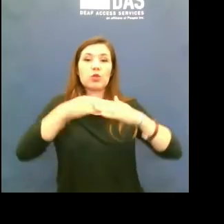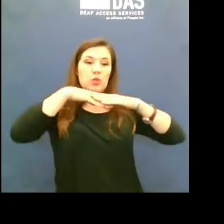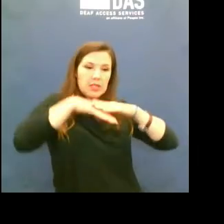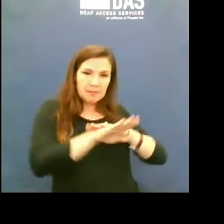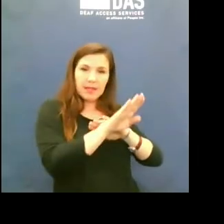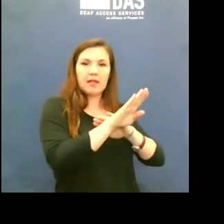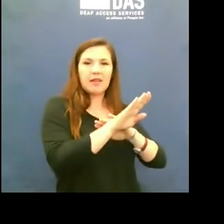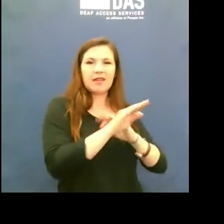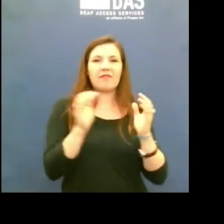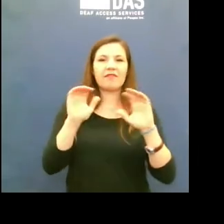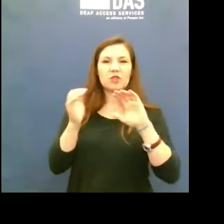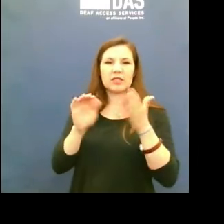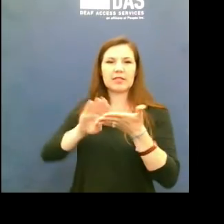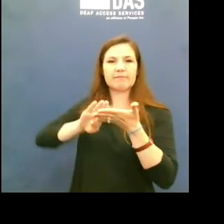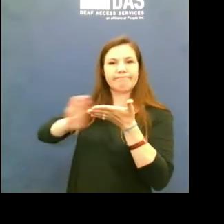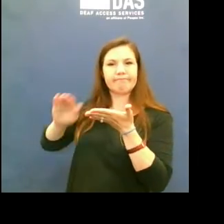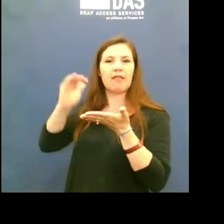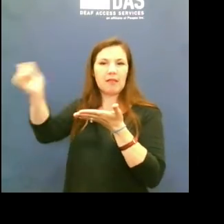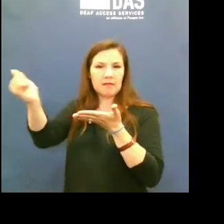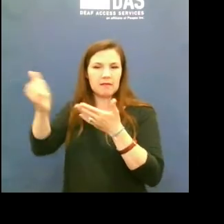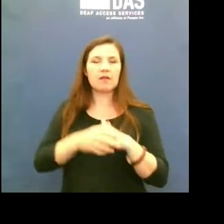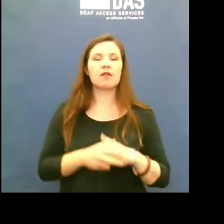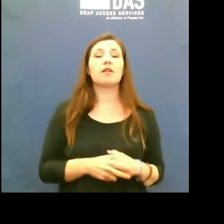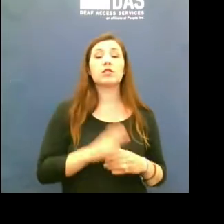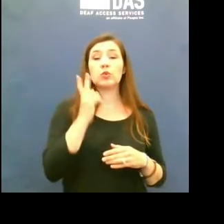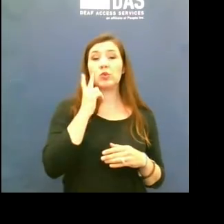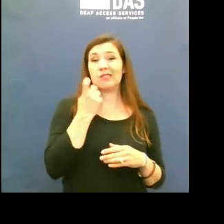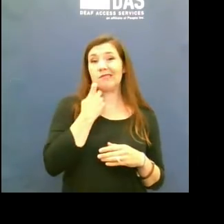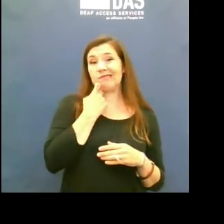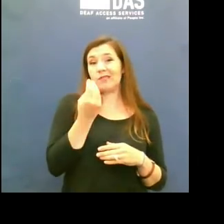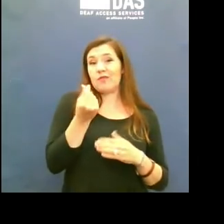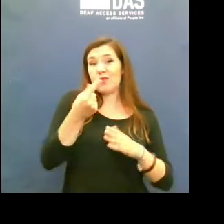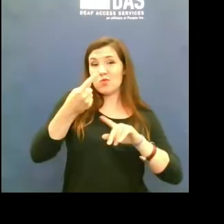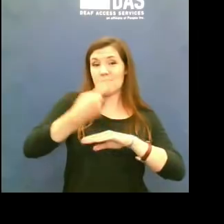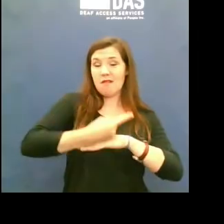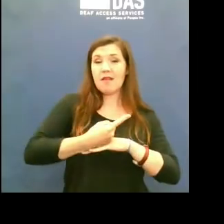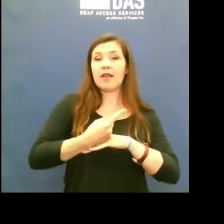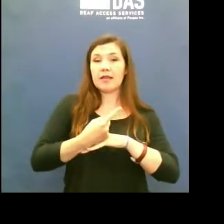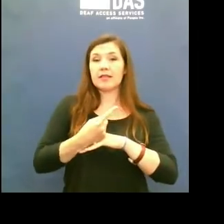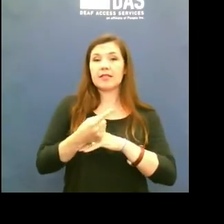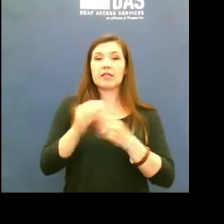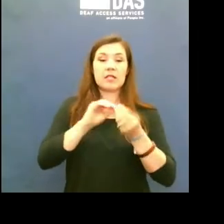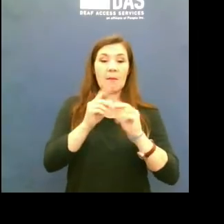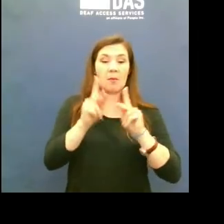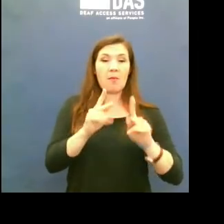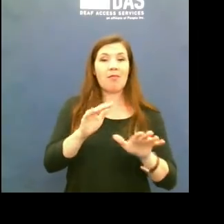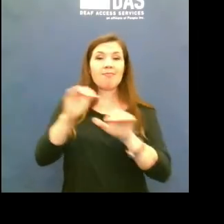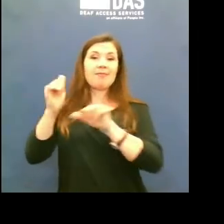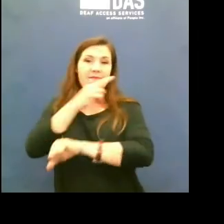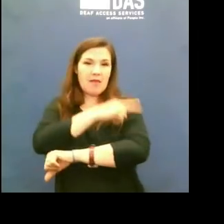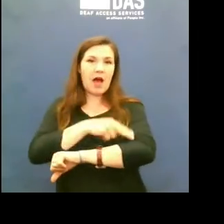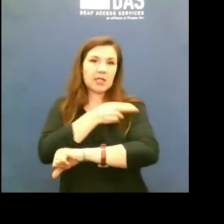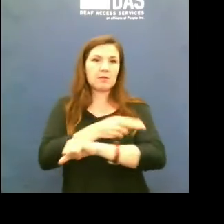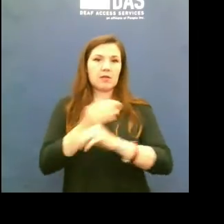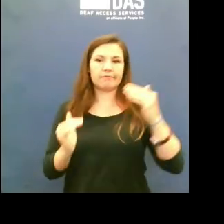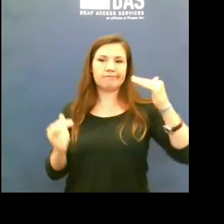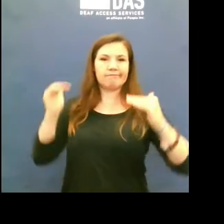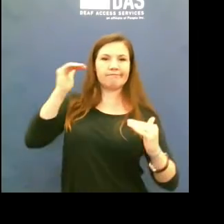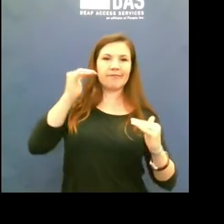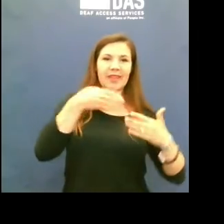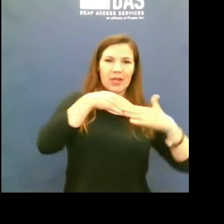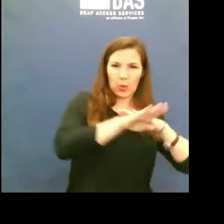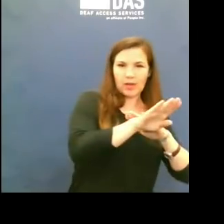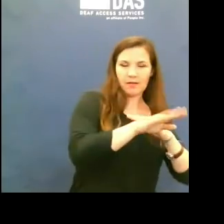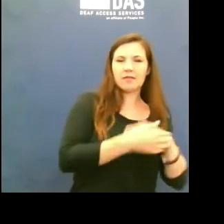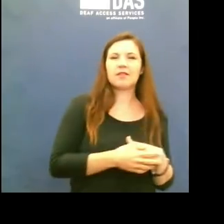discharged, and we continue to see that in the last few days, discharges are exceeding hospitalizations. We talked about it on Monday, the blip